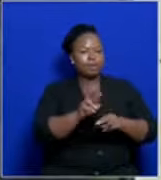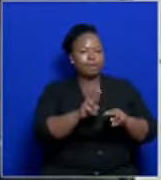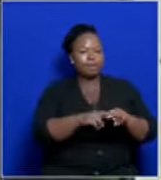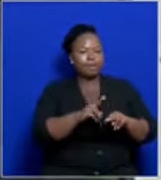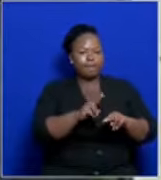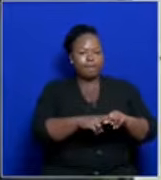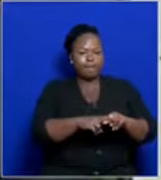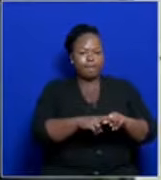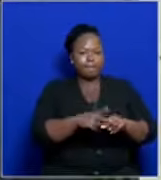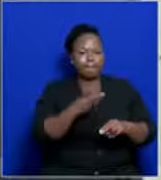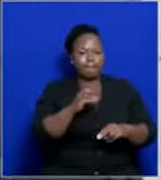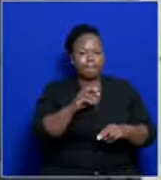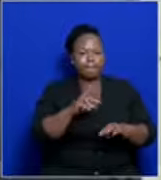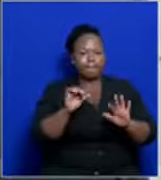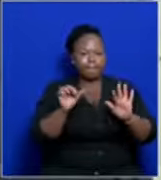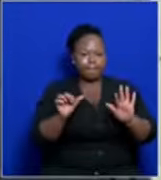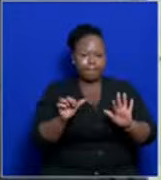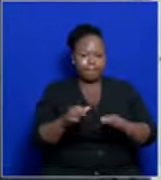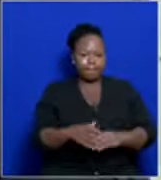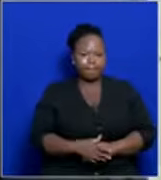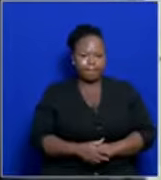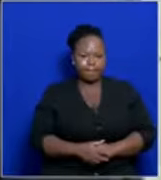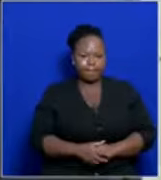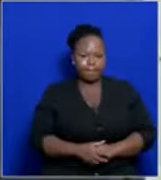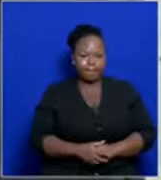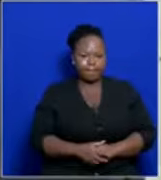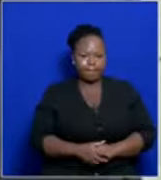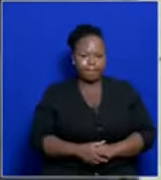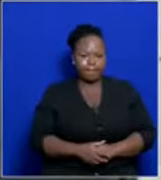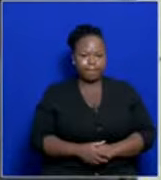2026, which is this month.